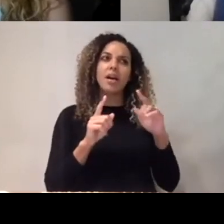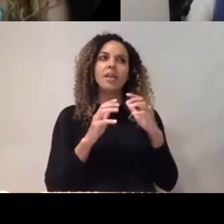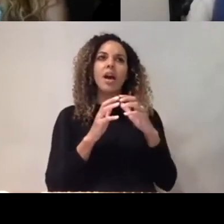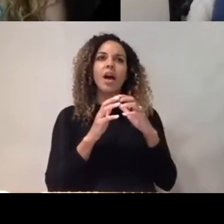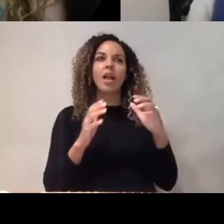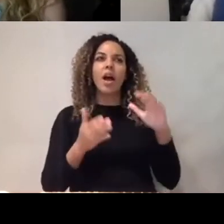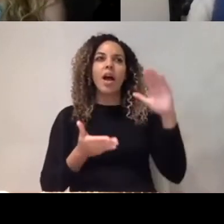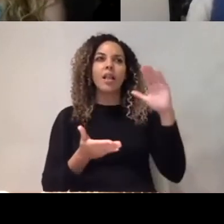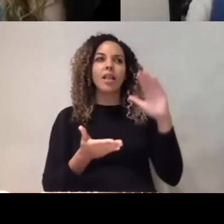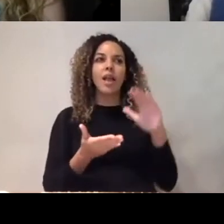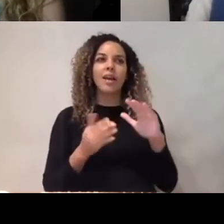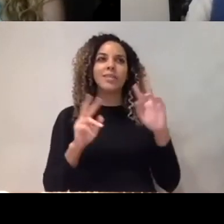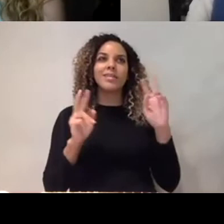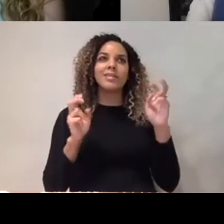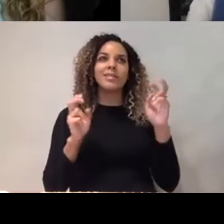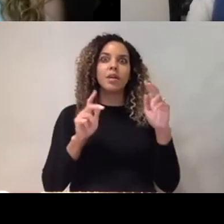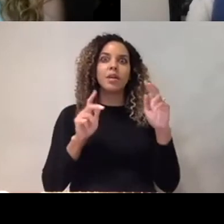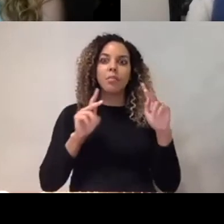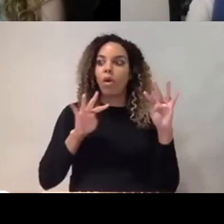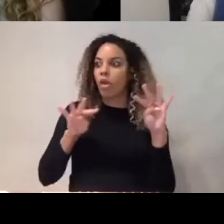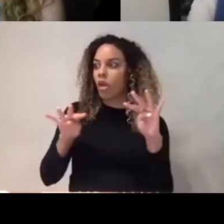staring and dramatic pauses.